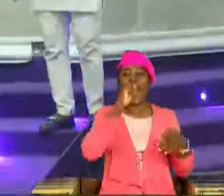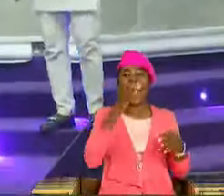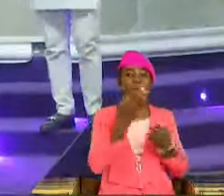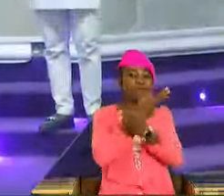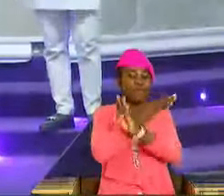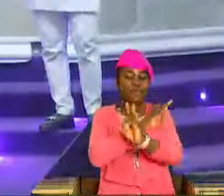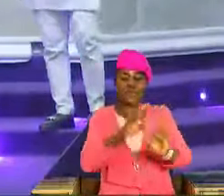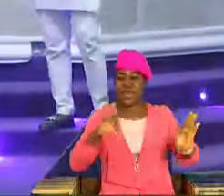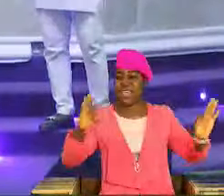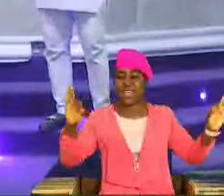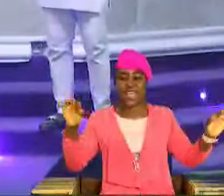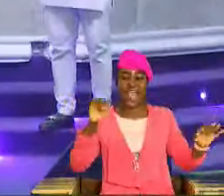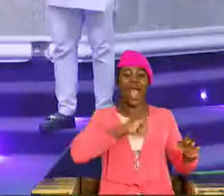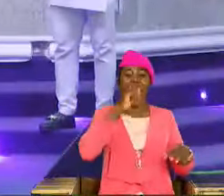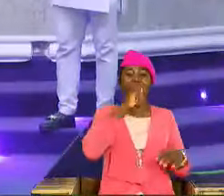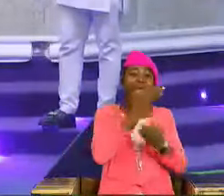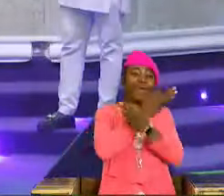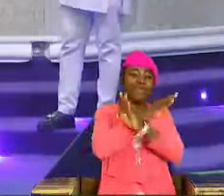hallelu